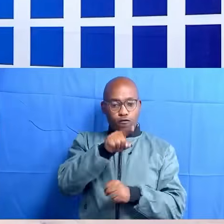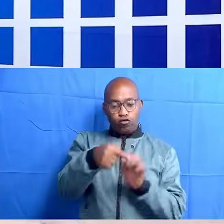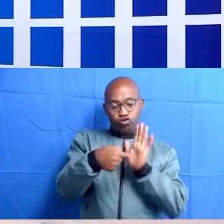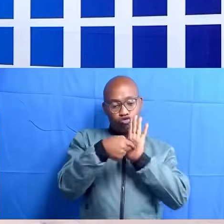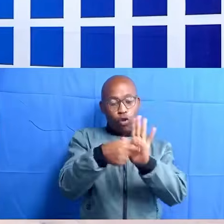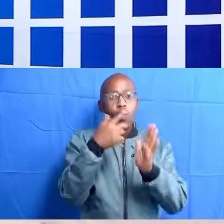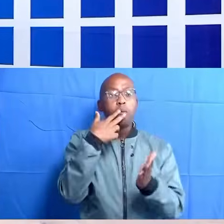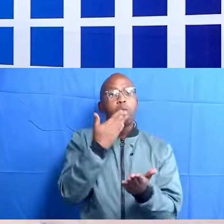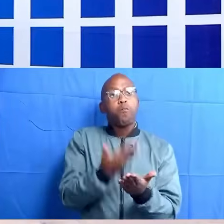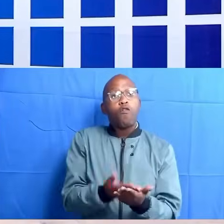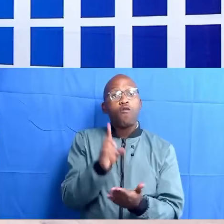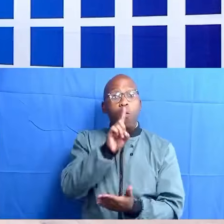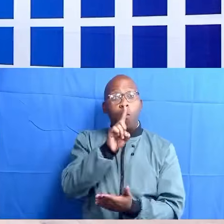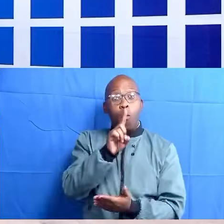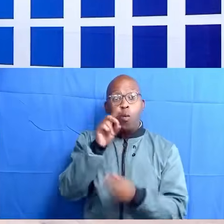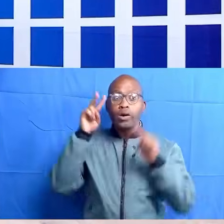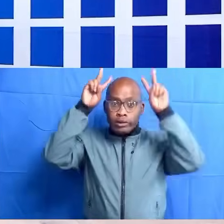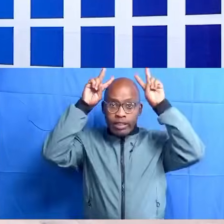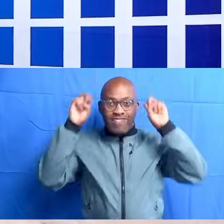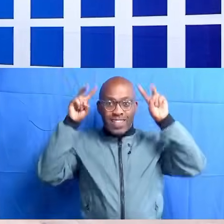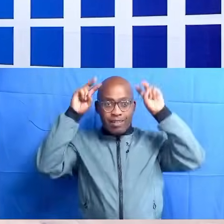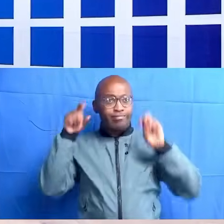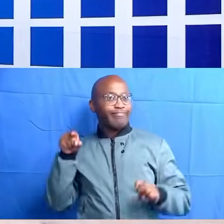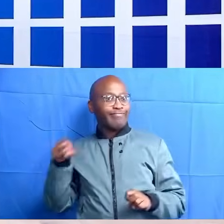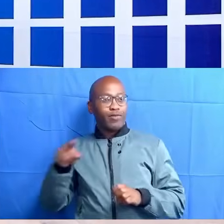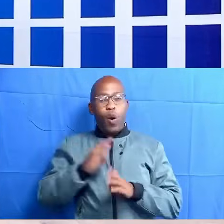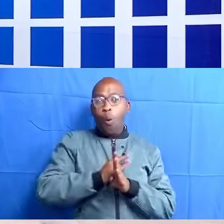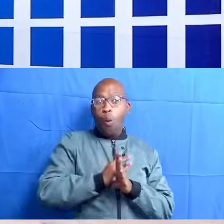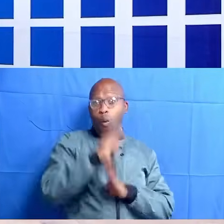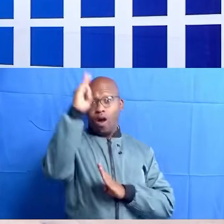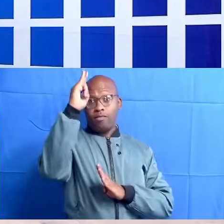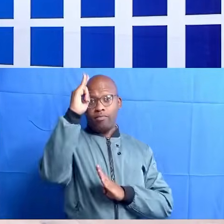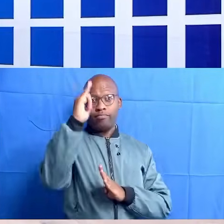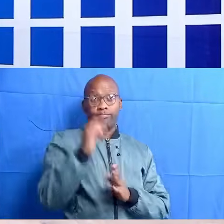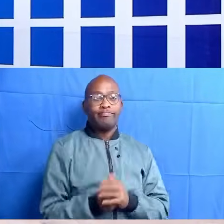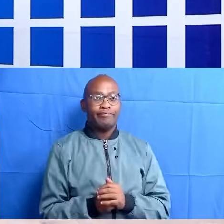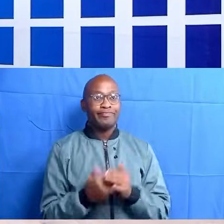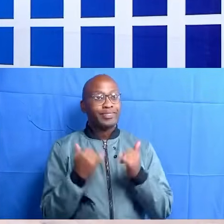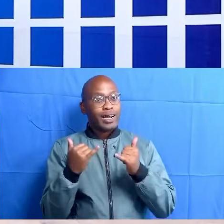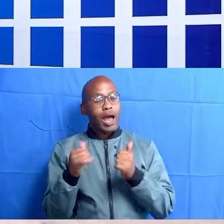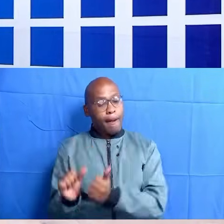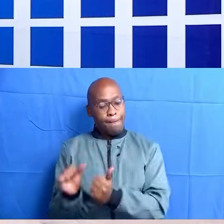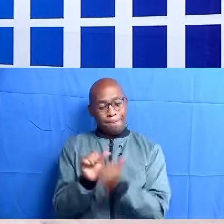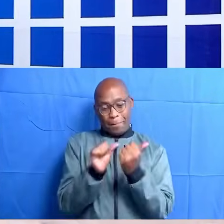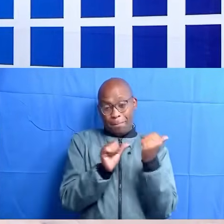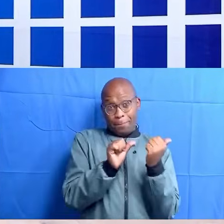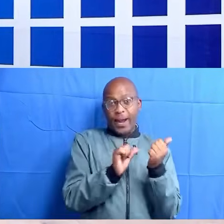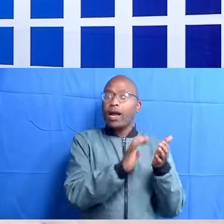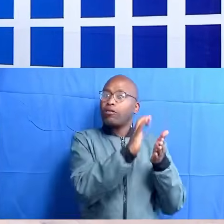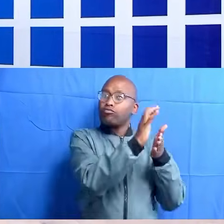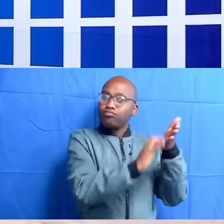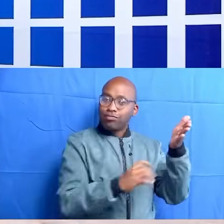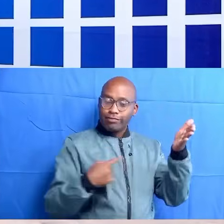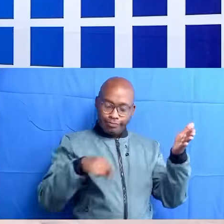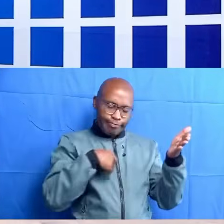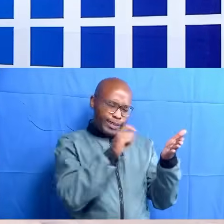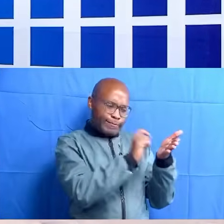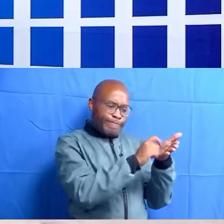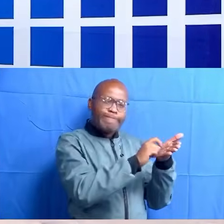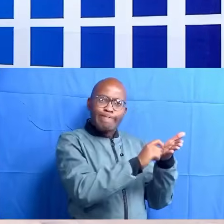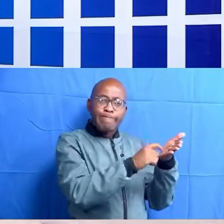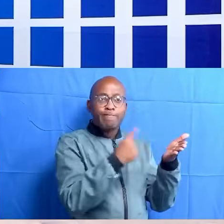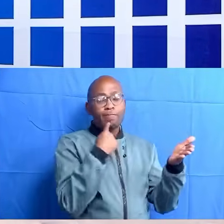the background of the essay. We are now getting into the essay. After the Second World